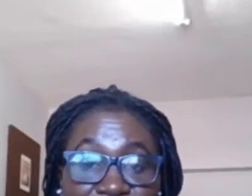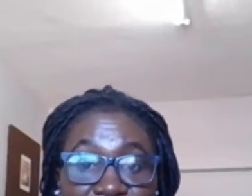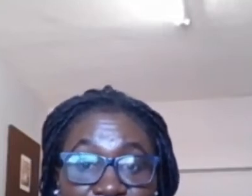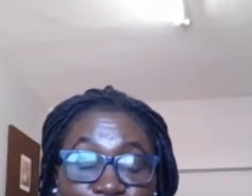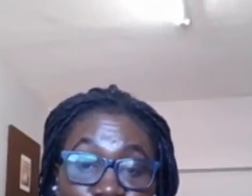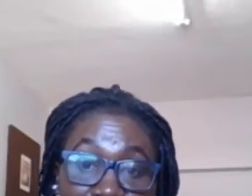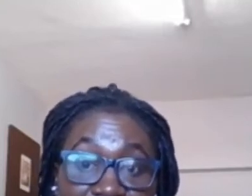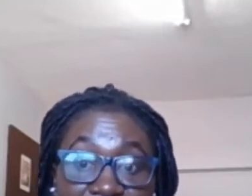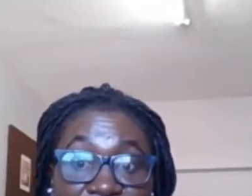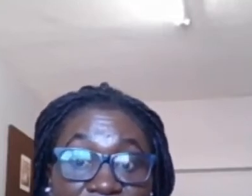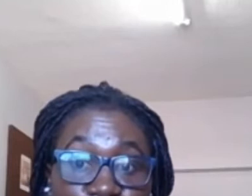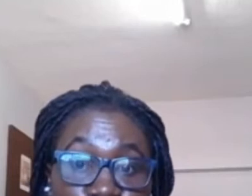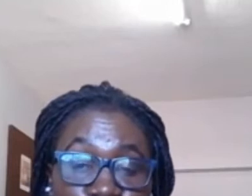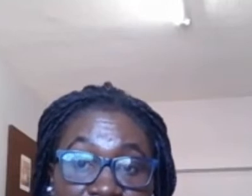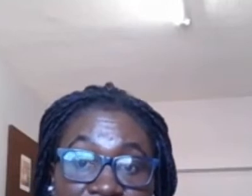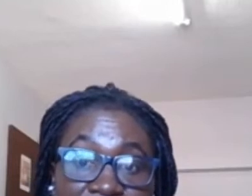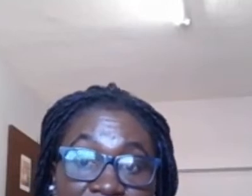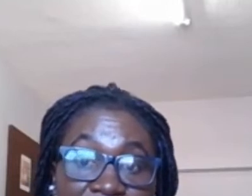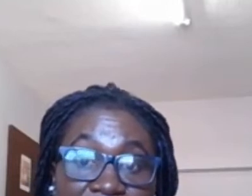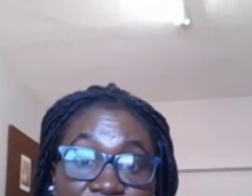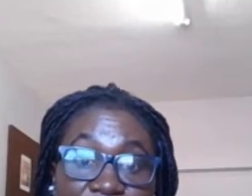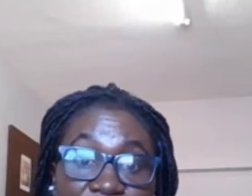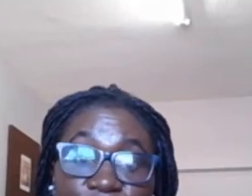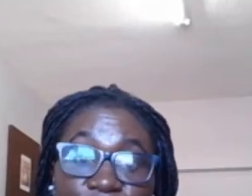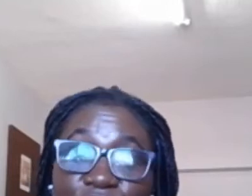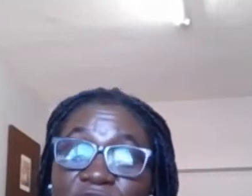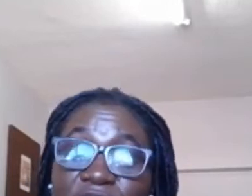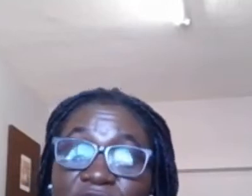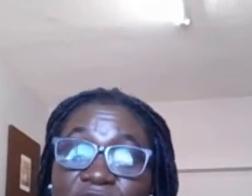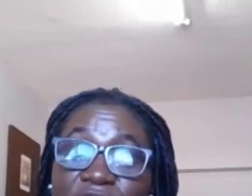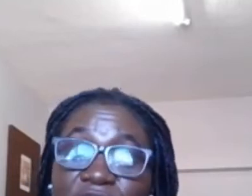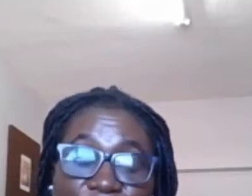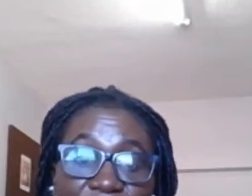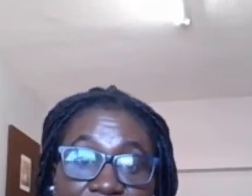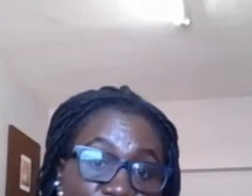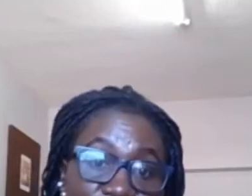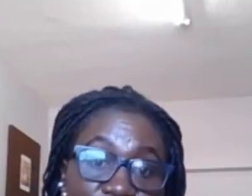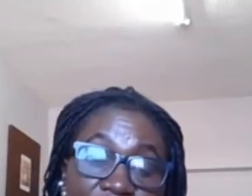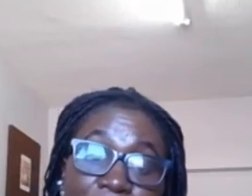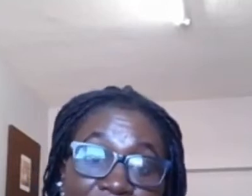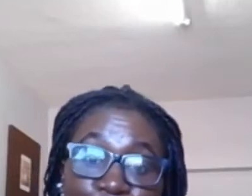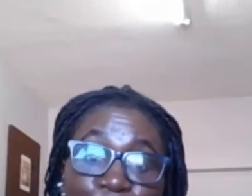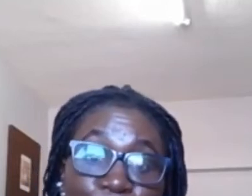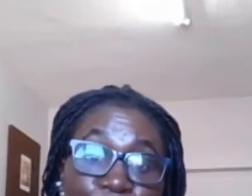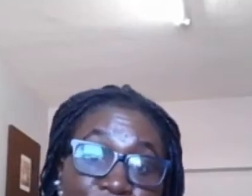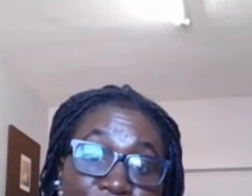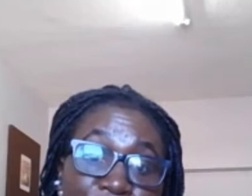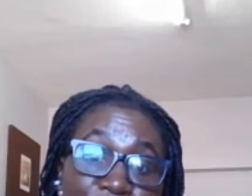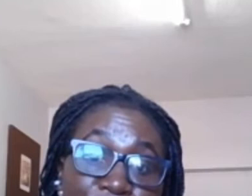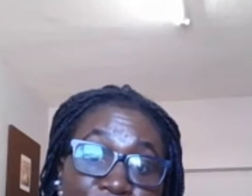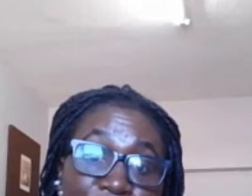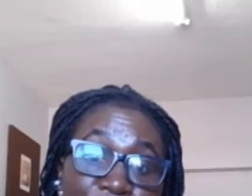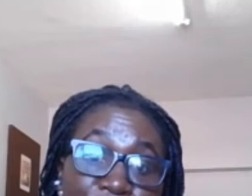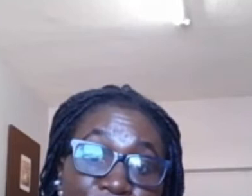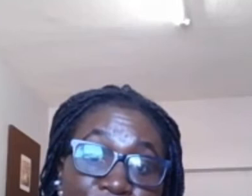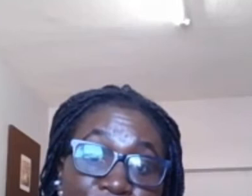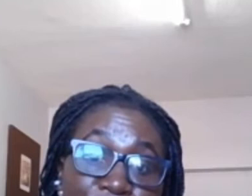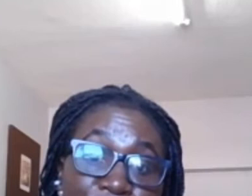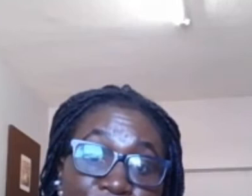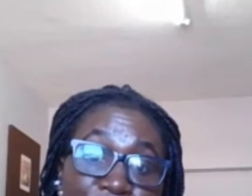to the CCF was when I was 13 years old. And every year after that, my church and my school would bring me and my club